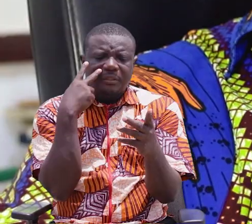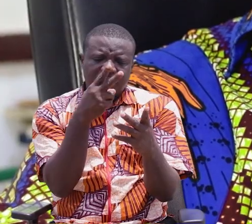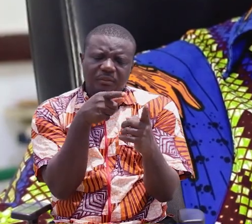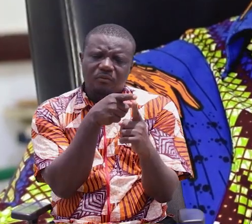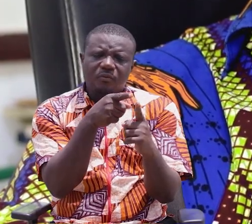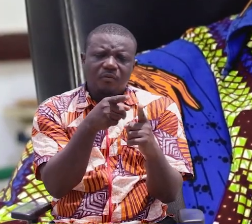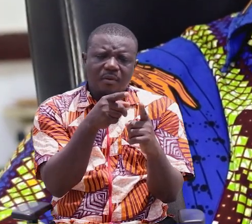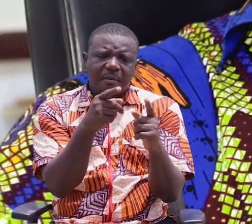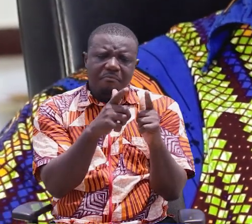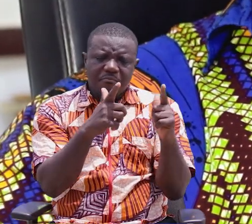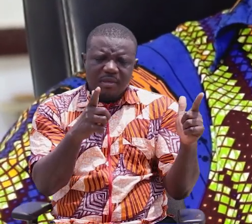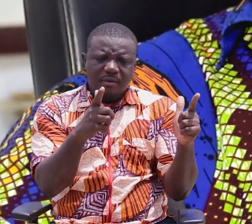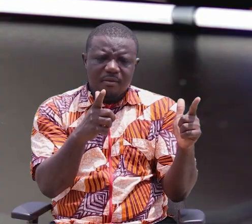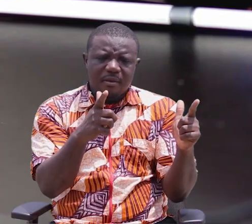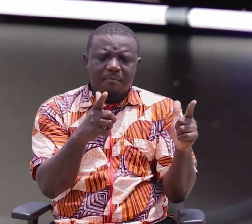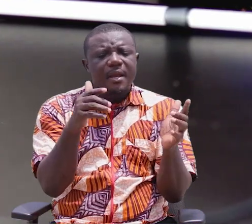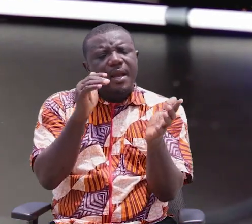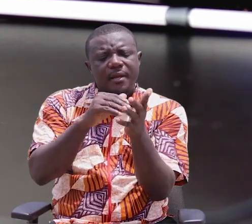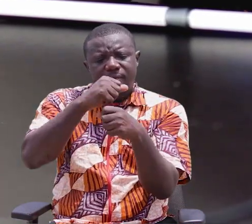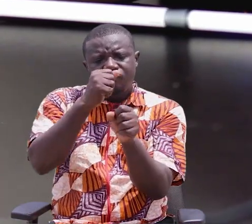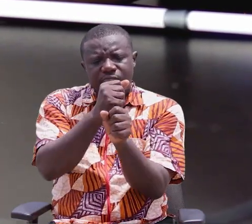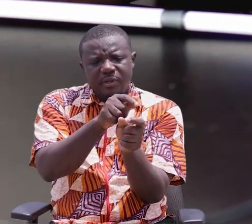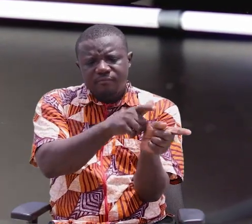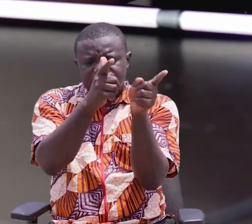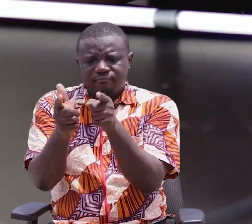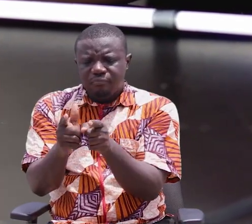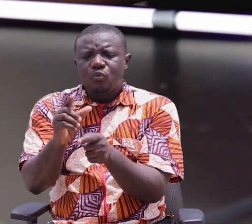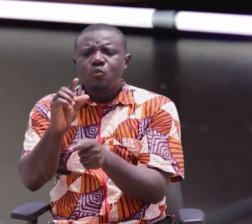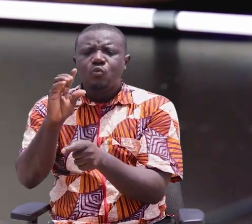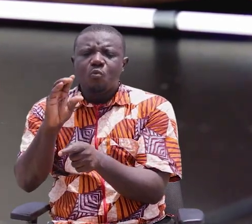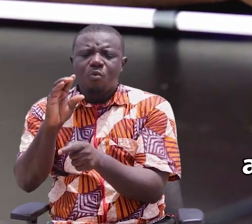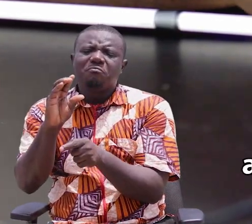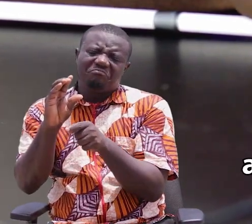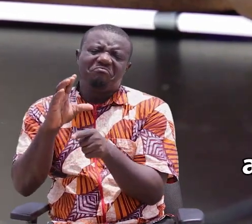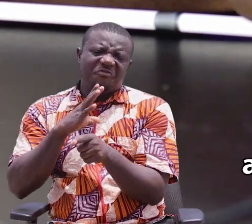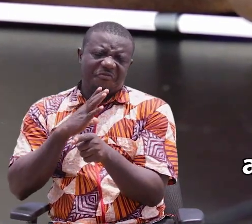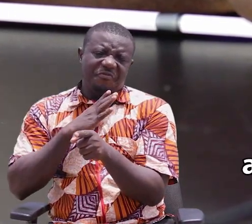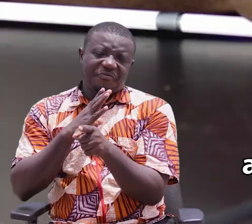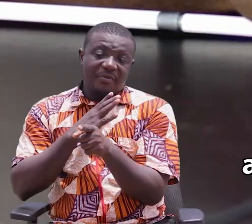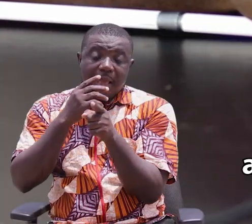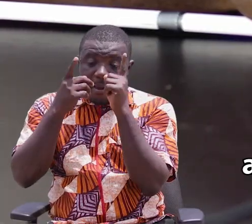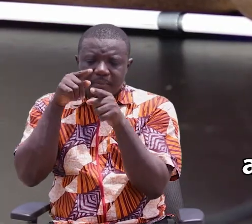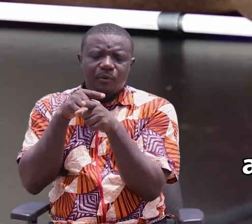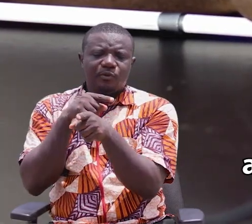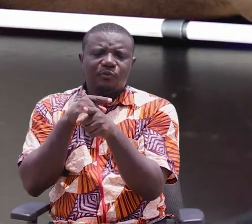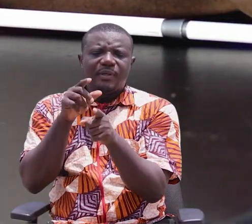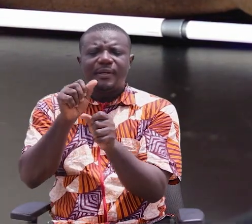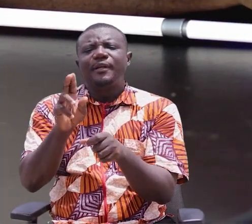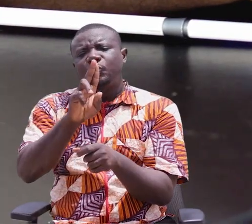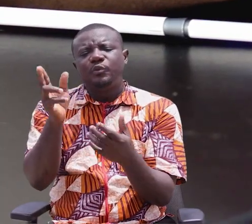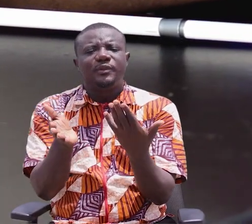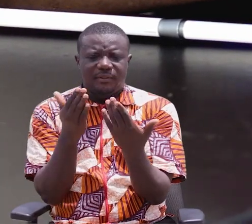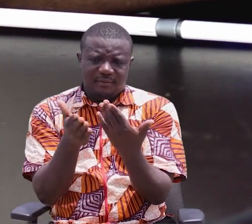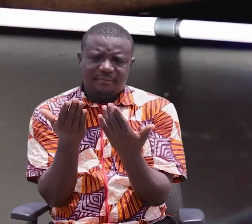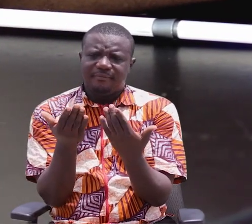be handled in the public. And I see that the inventors of the device took my advice and they came up with this one, a smaller version. And